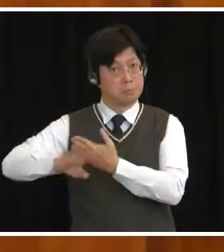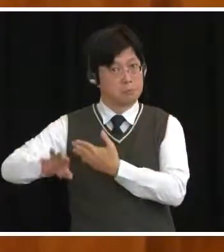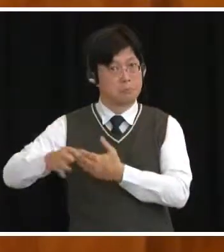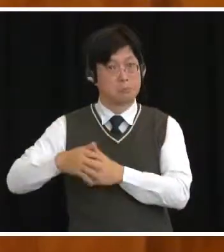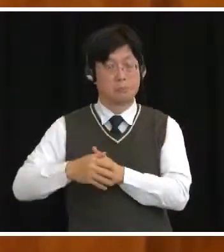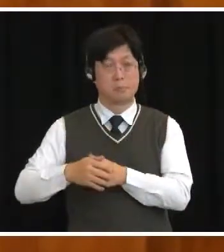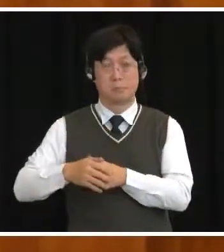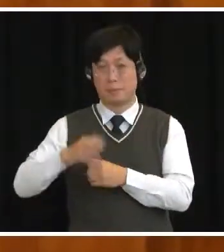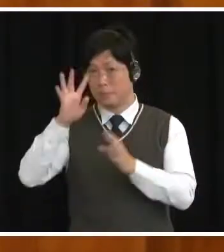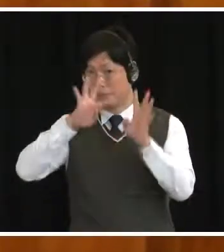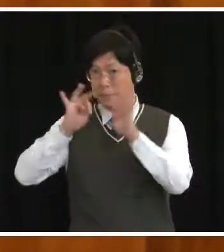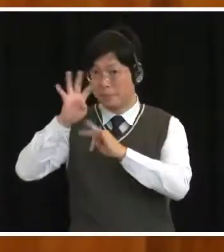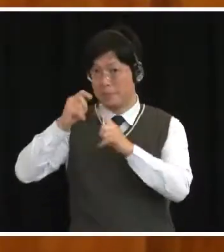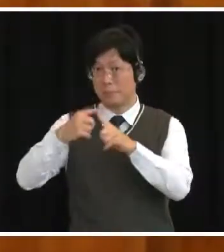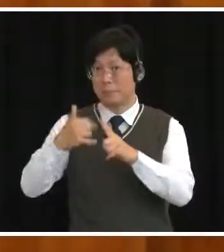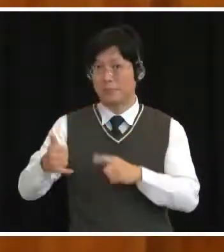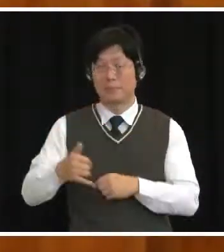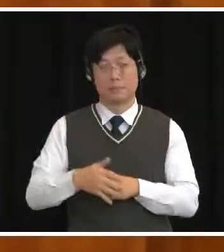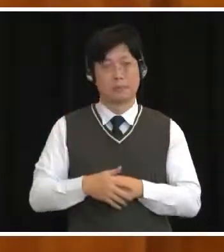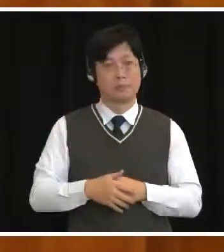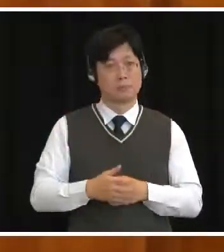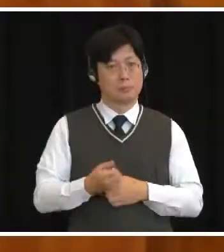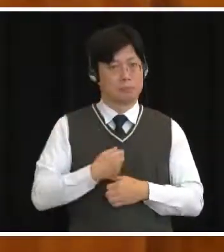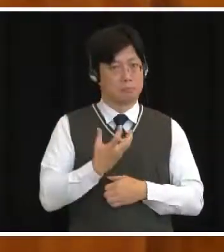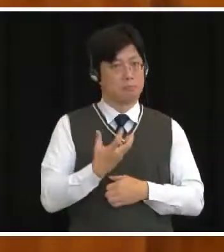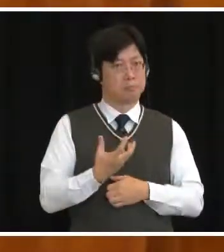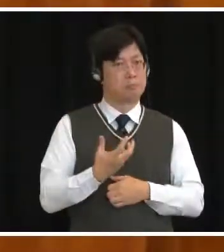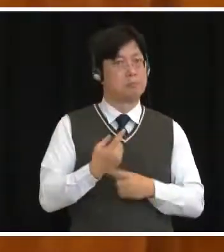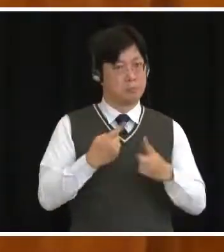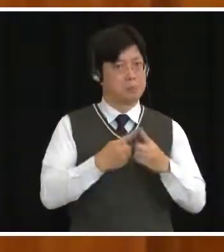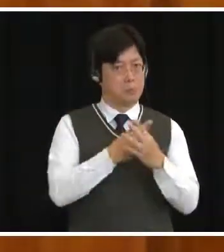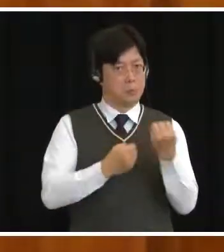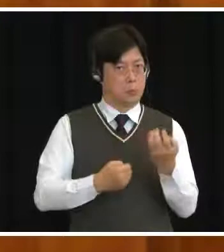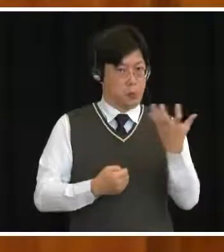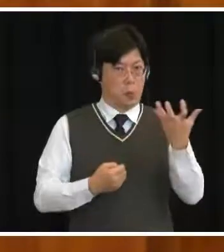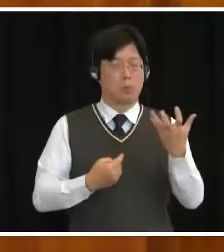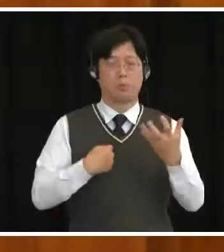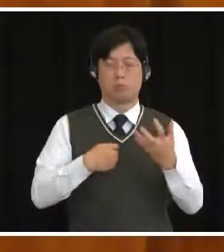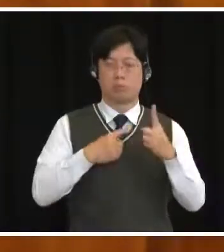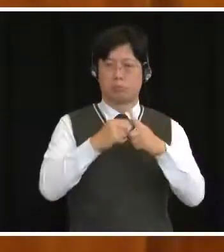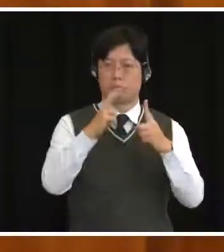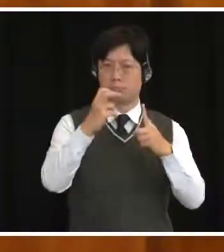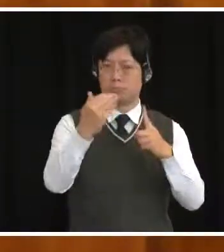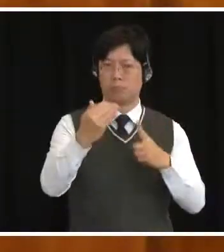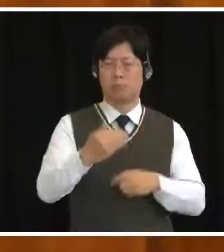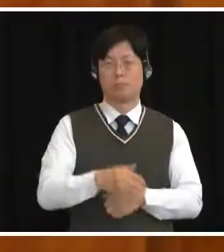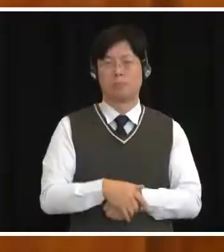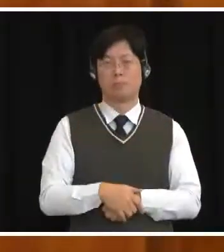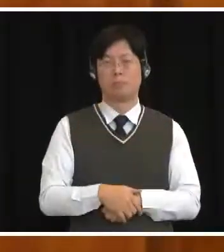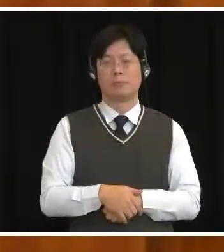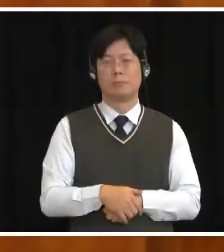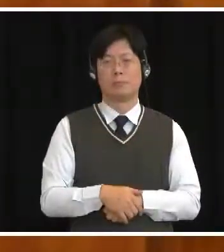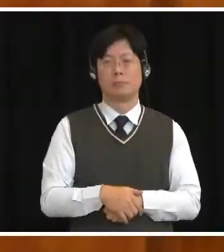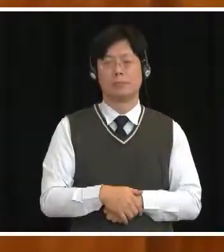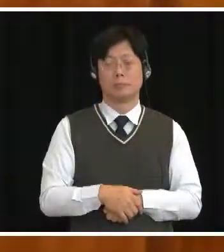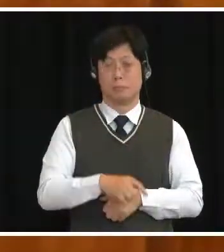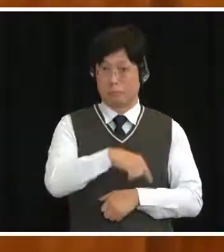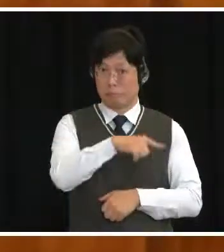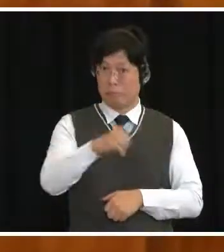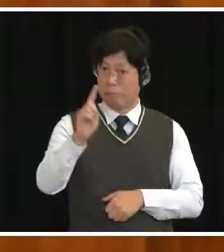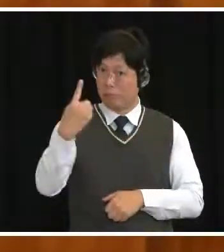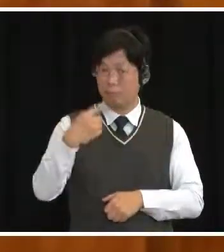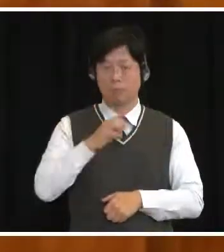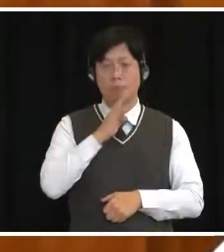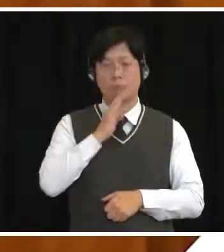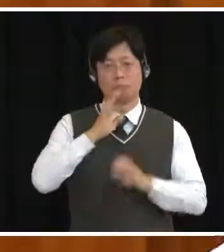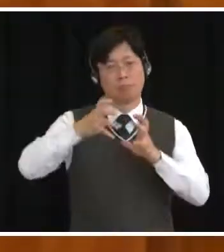The commissioners at the control yuan. We have 29 commissioners, so the